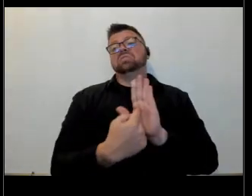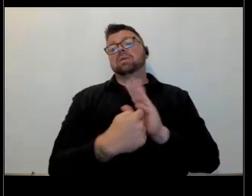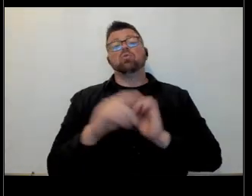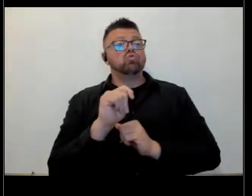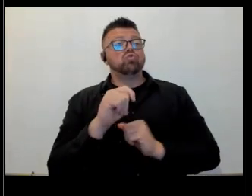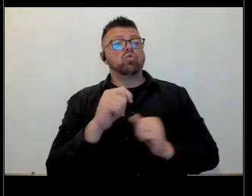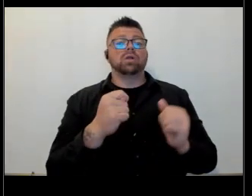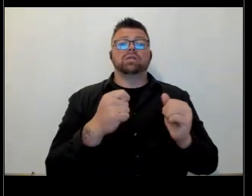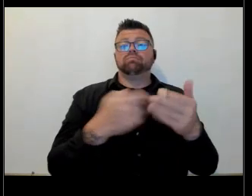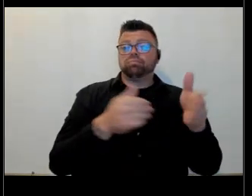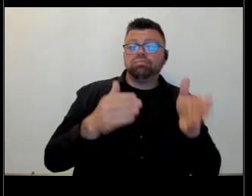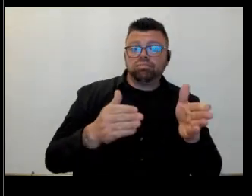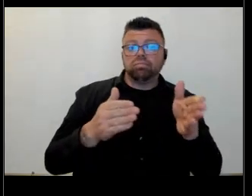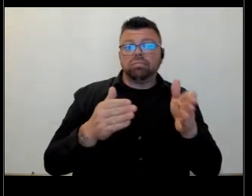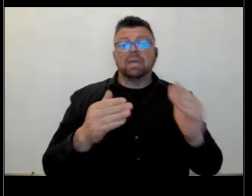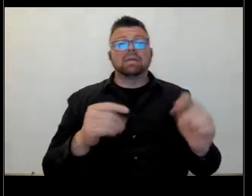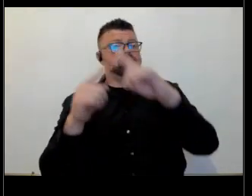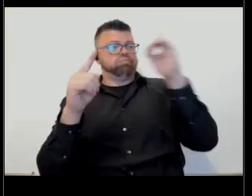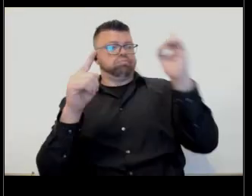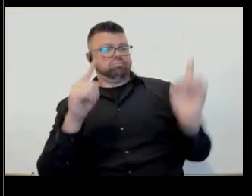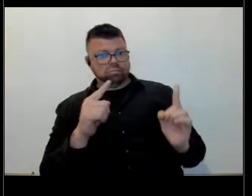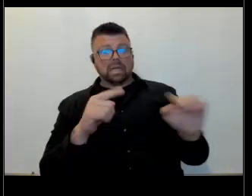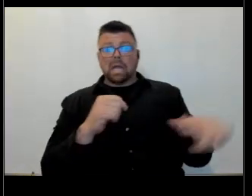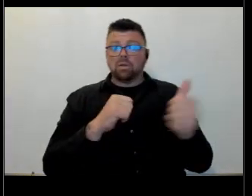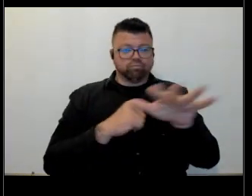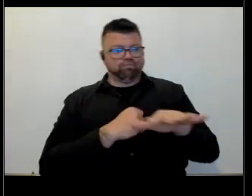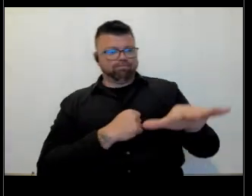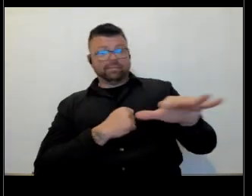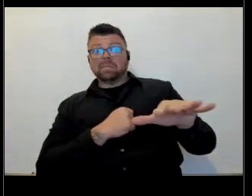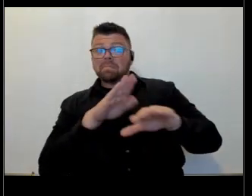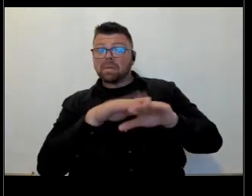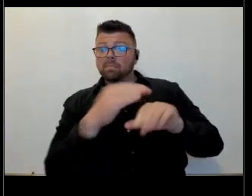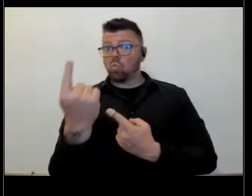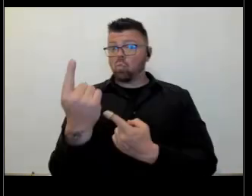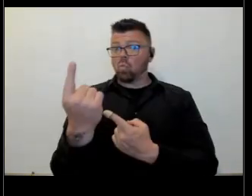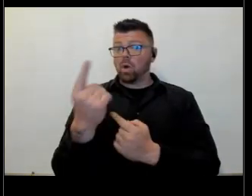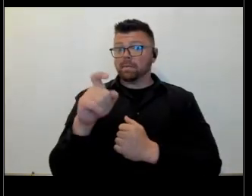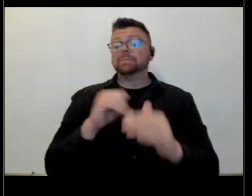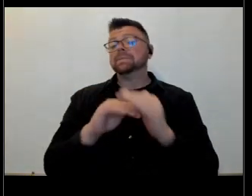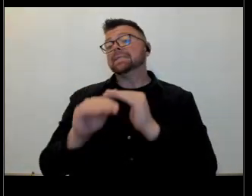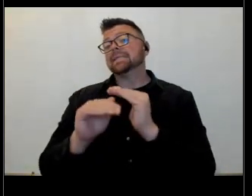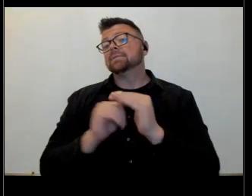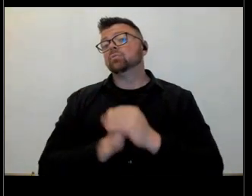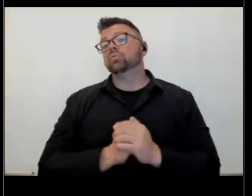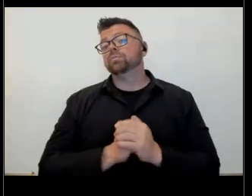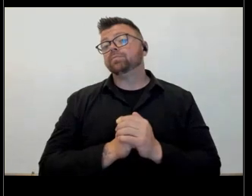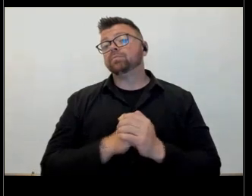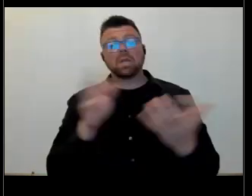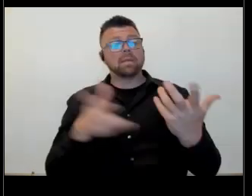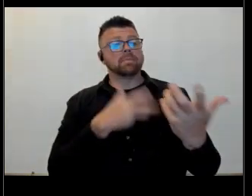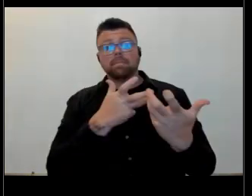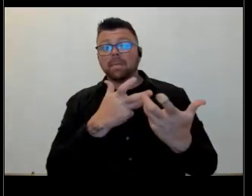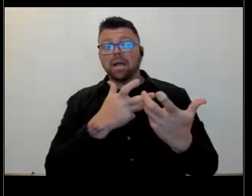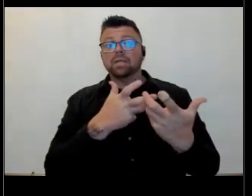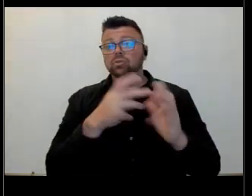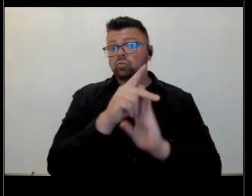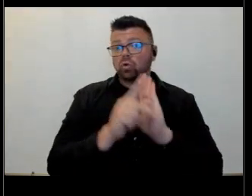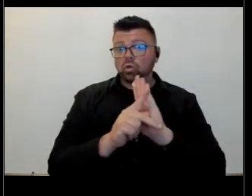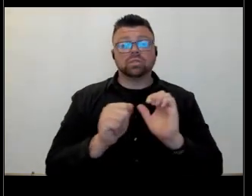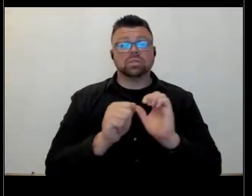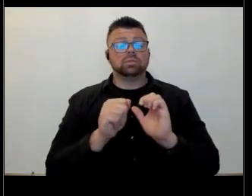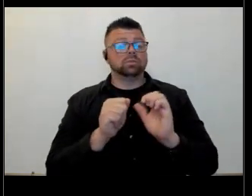to a pool area, at least one must be accessible and comply with the shower stall standards